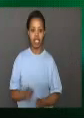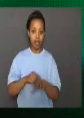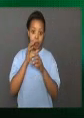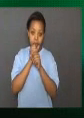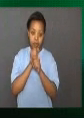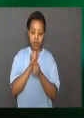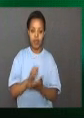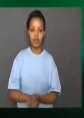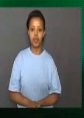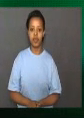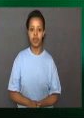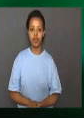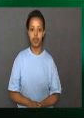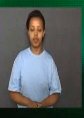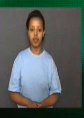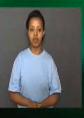Time's up.